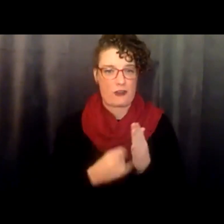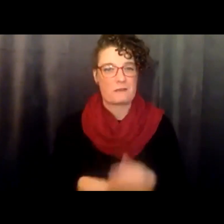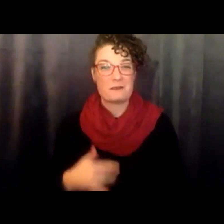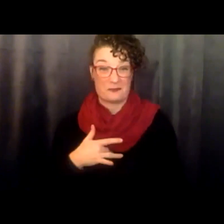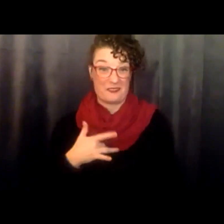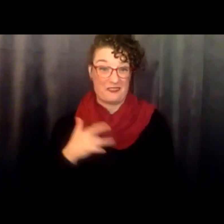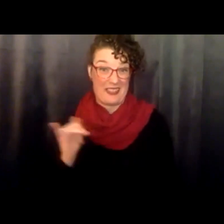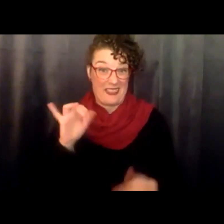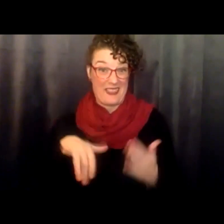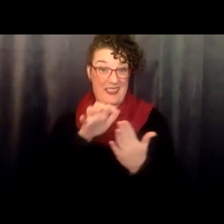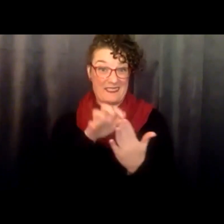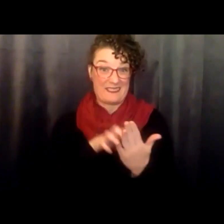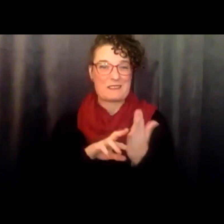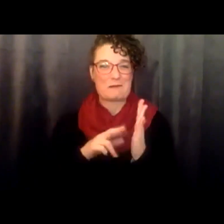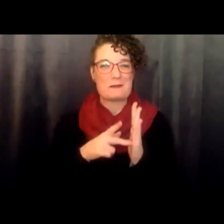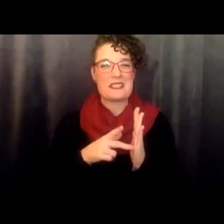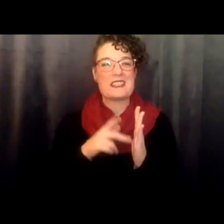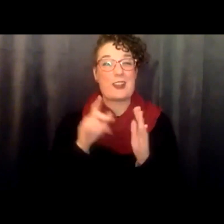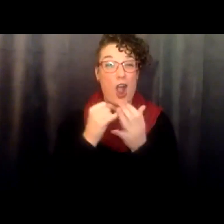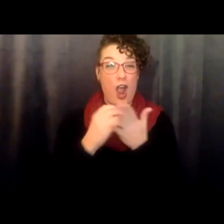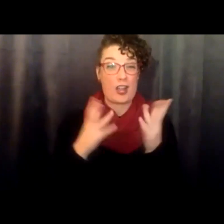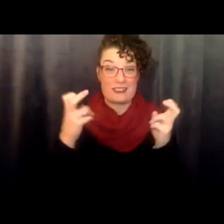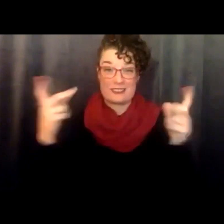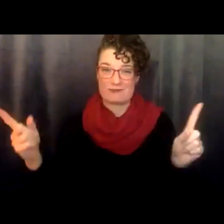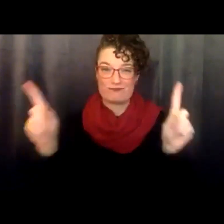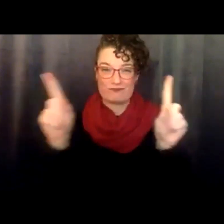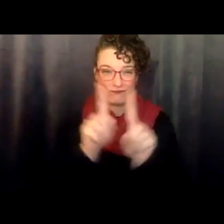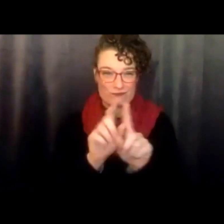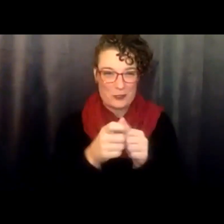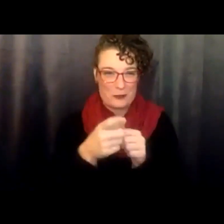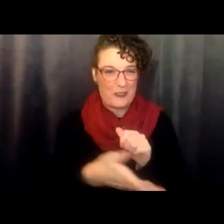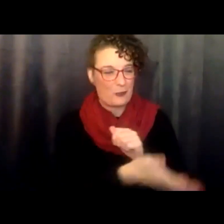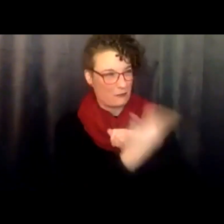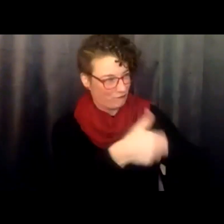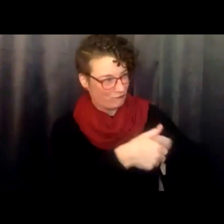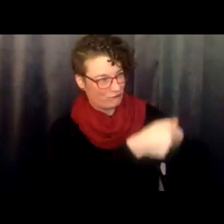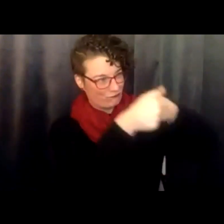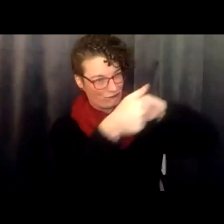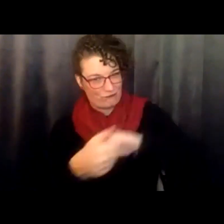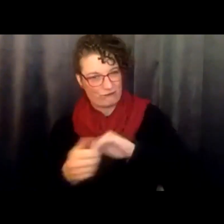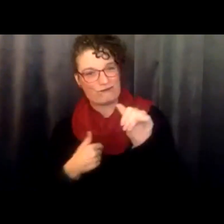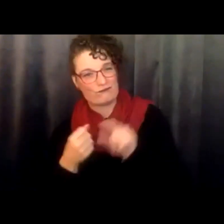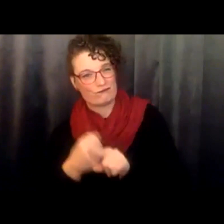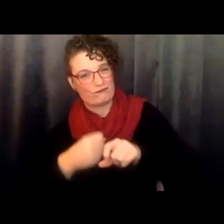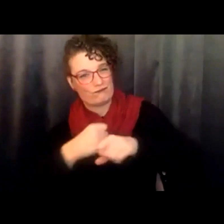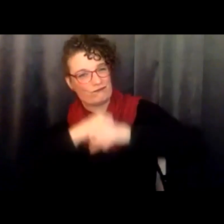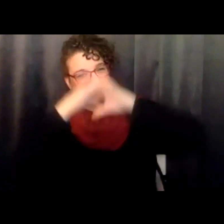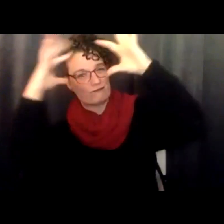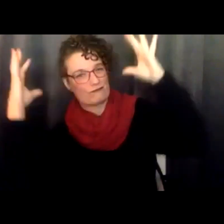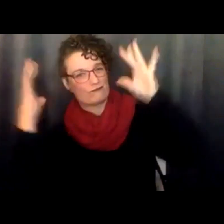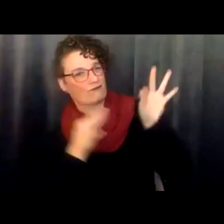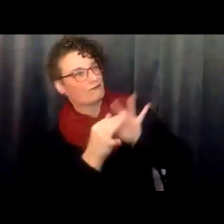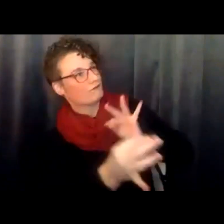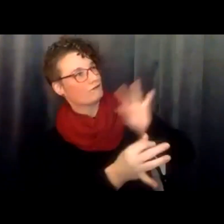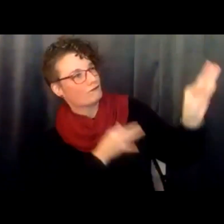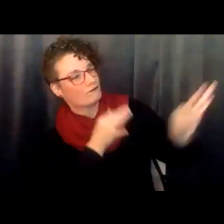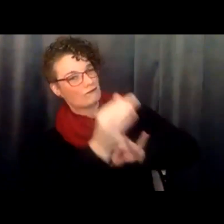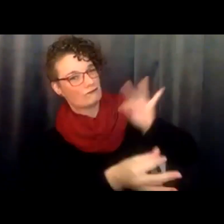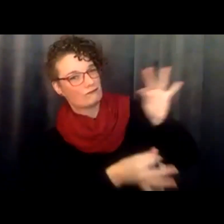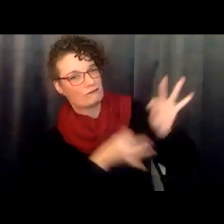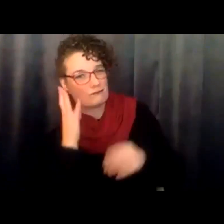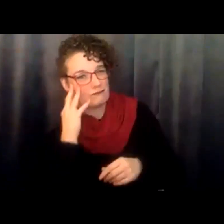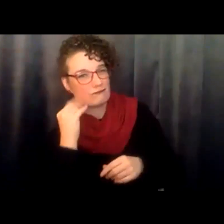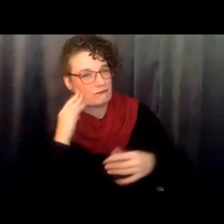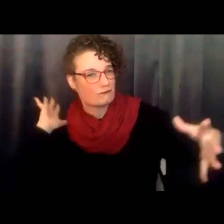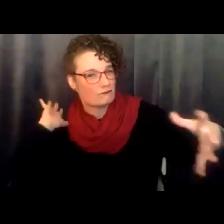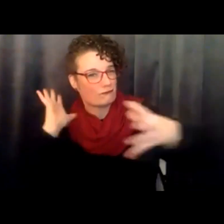a chance to take you by the hand and invite you into their images and into the journey they made in creating them.